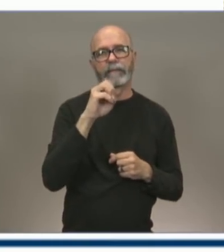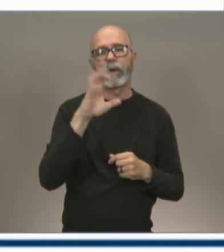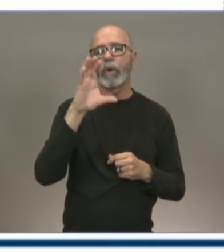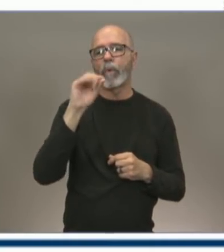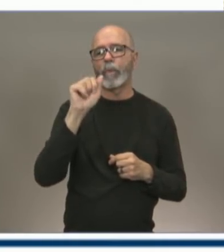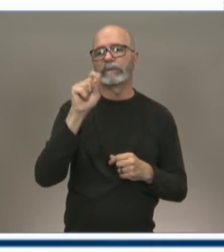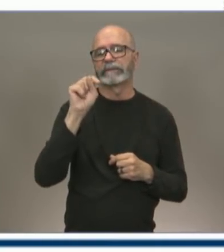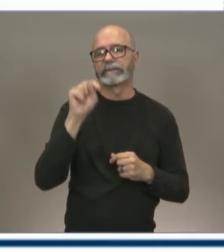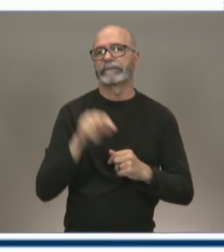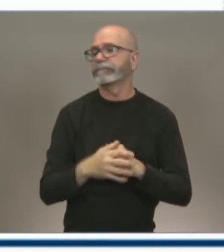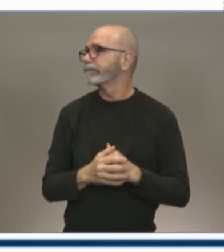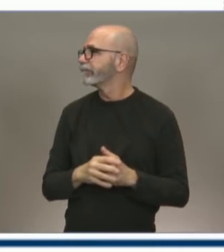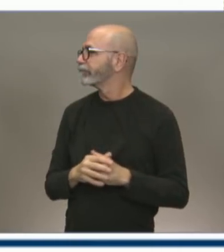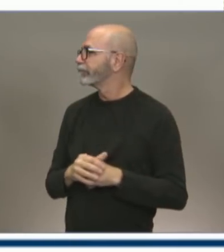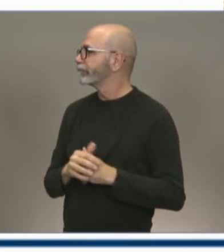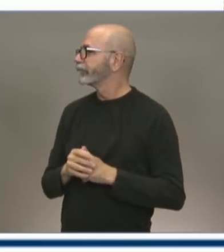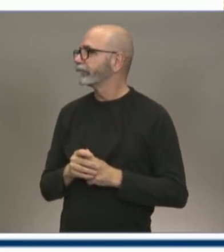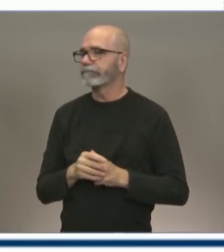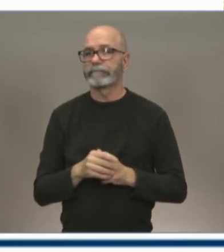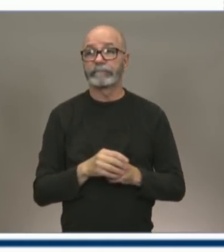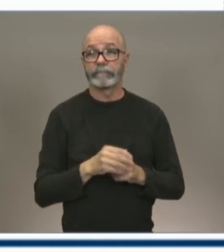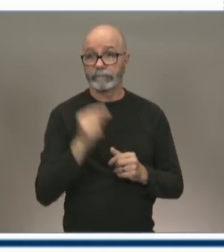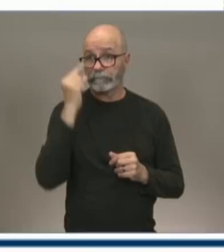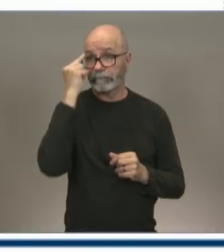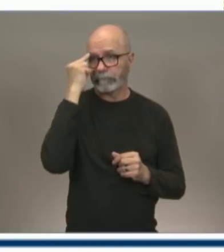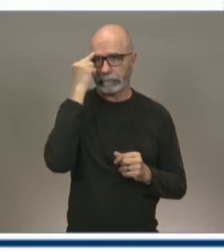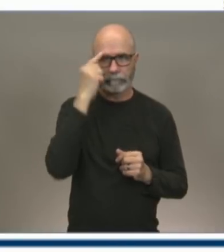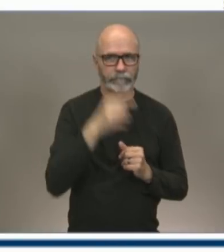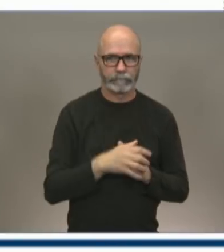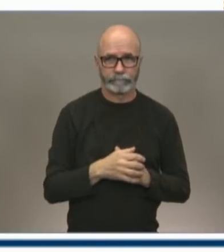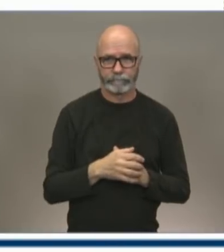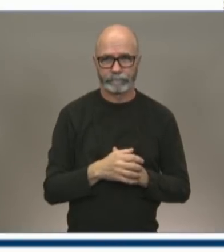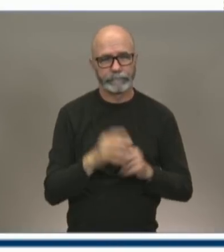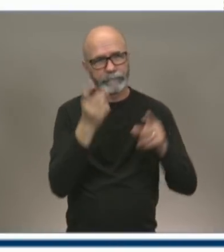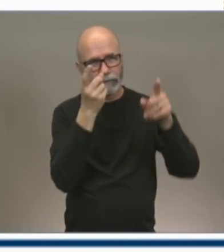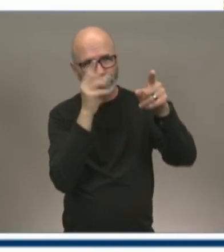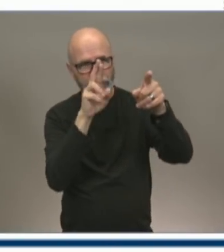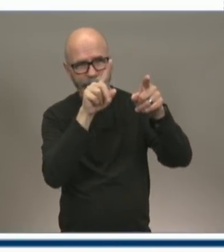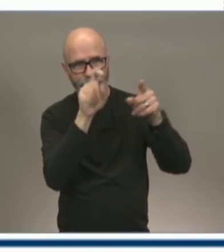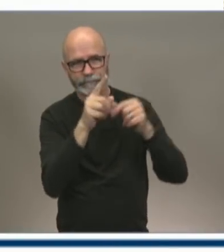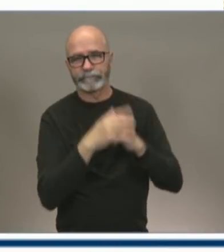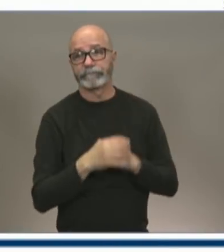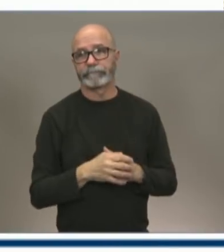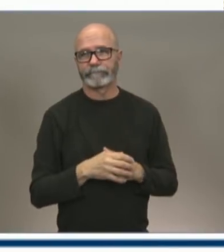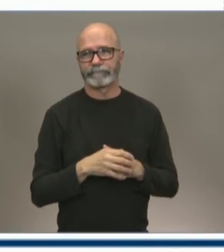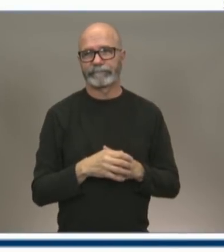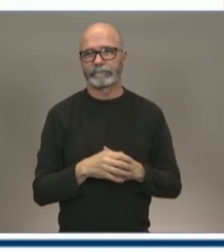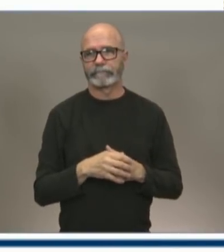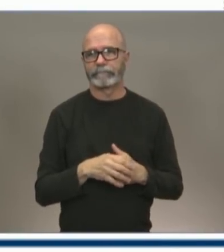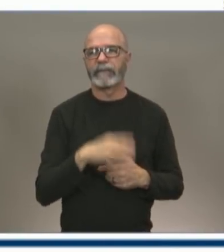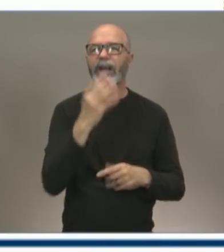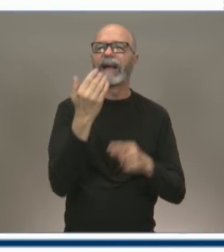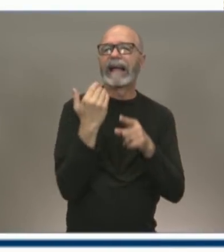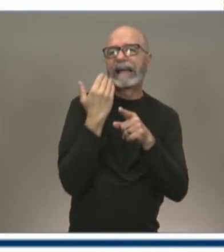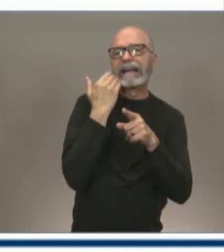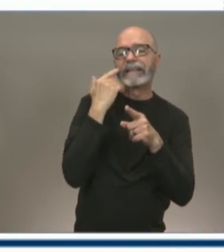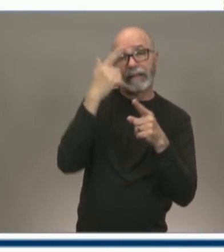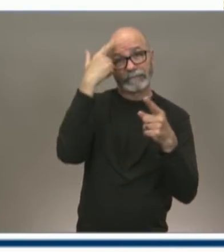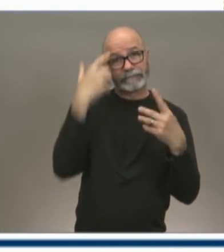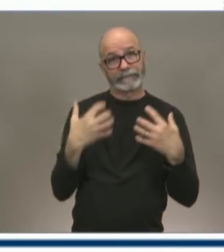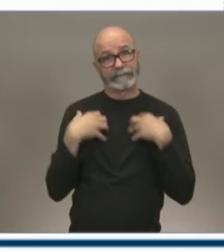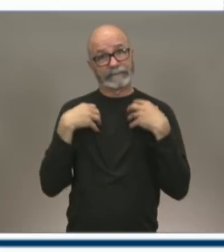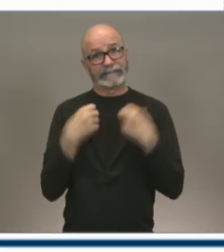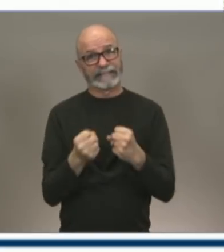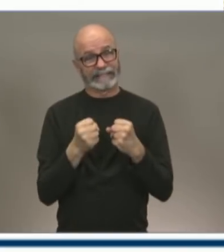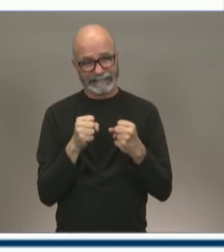Thanks. So you talked a little bit, Dr. Strang, about mental health today, and we've seen some other places shorten